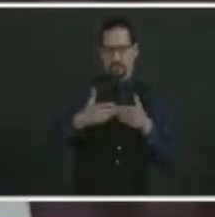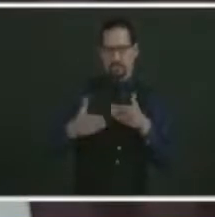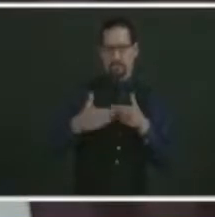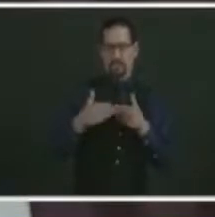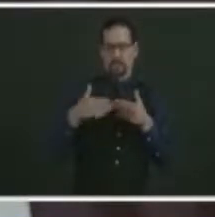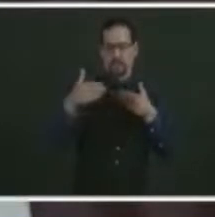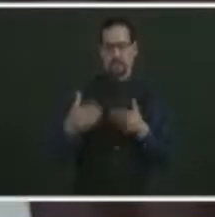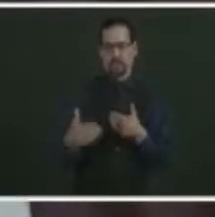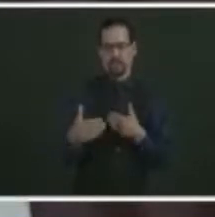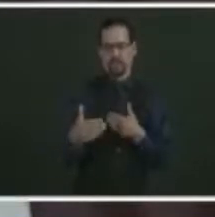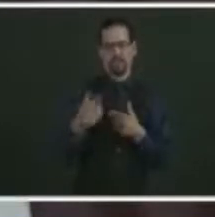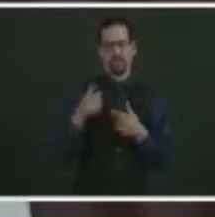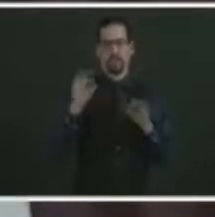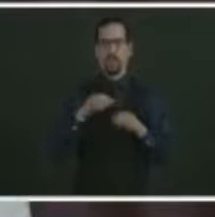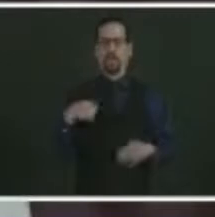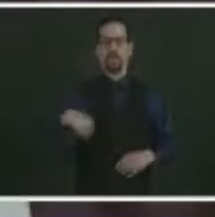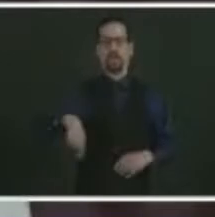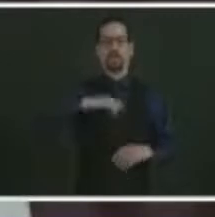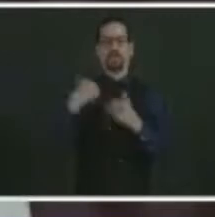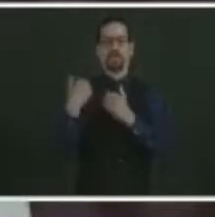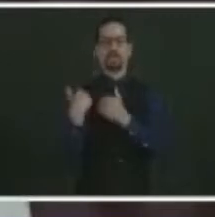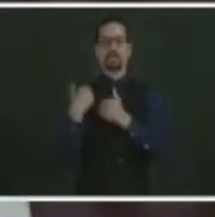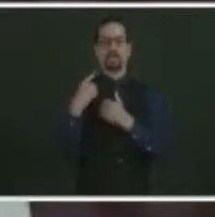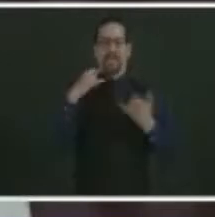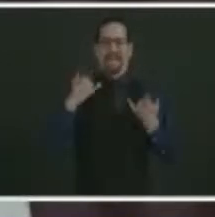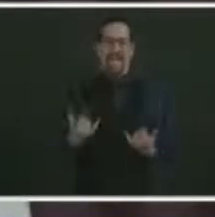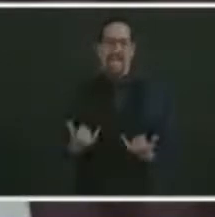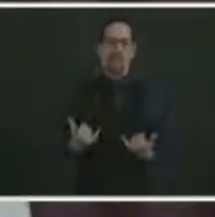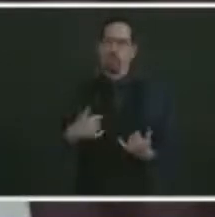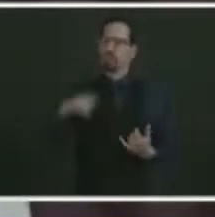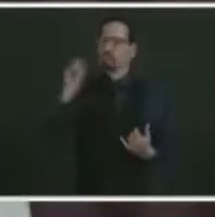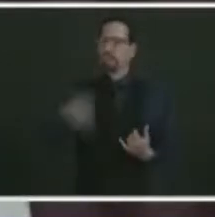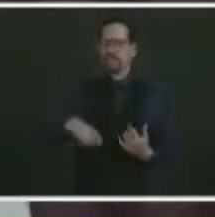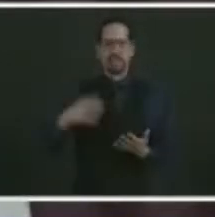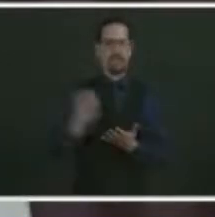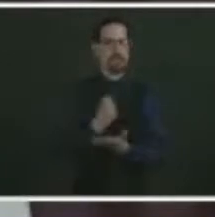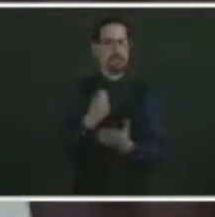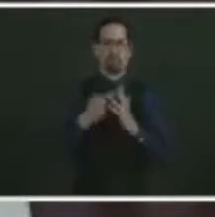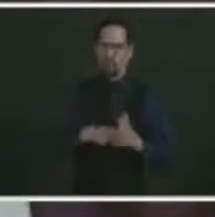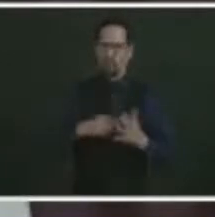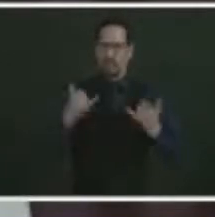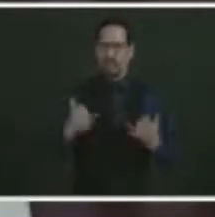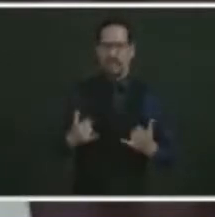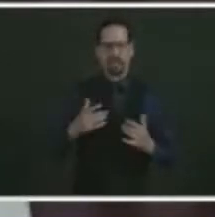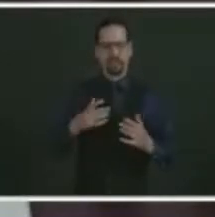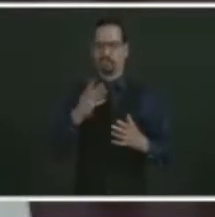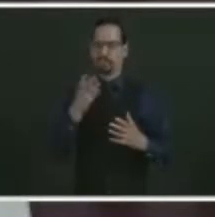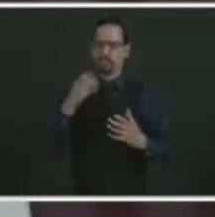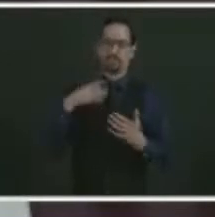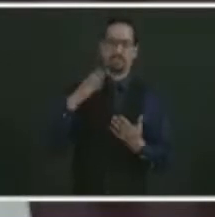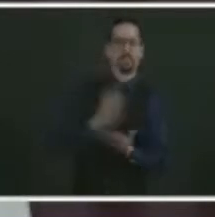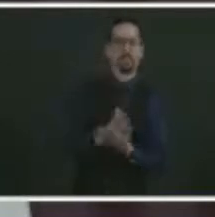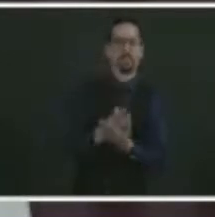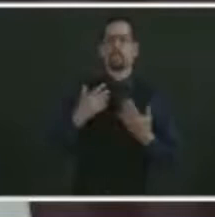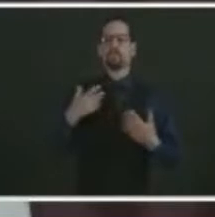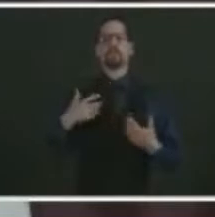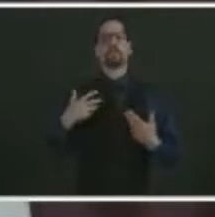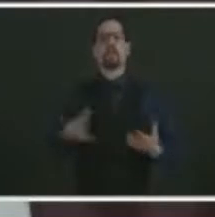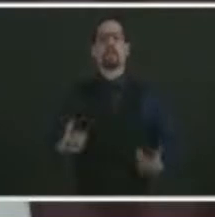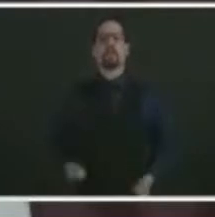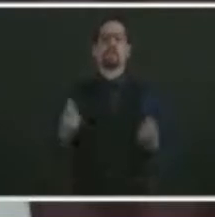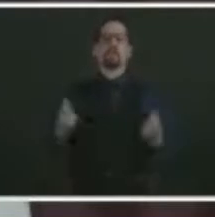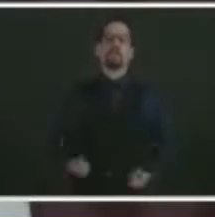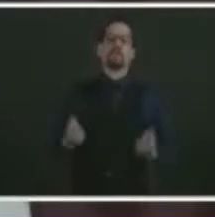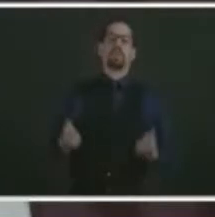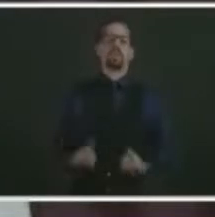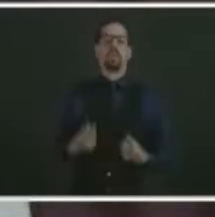decisions now to stop unnecessary spending. There's been a hiring freeze in place for